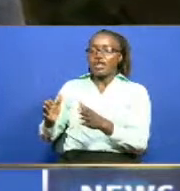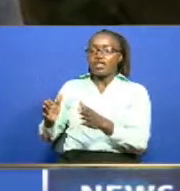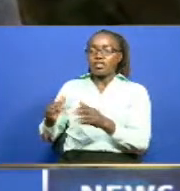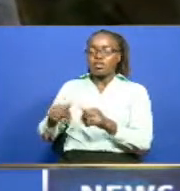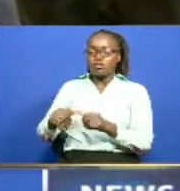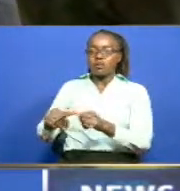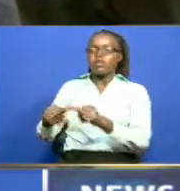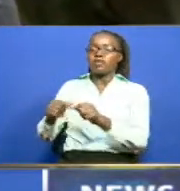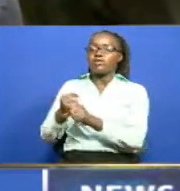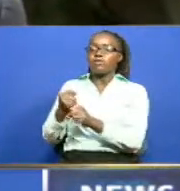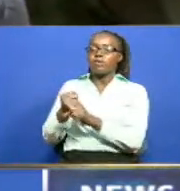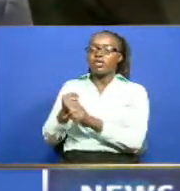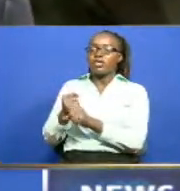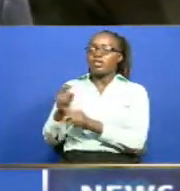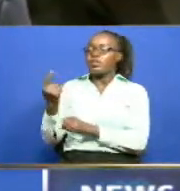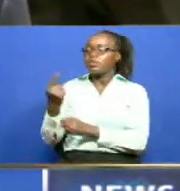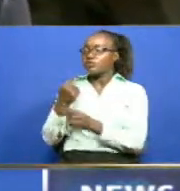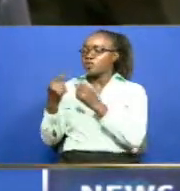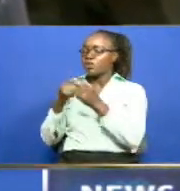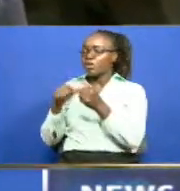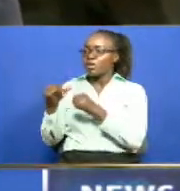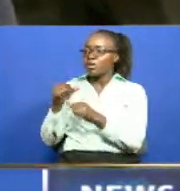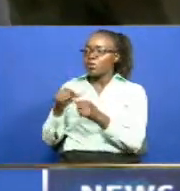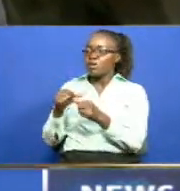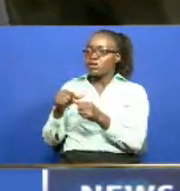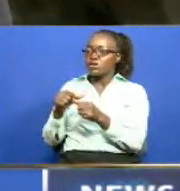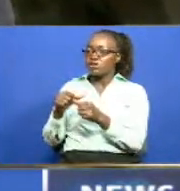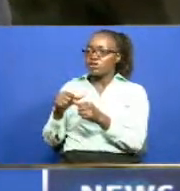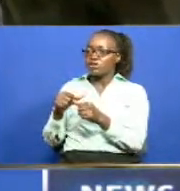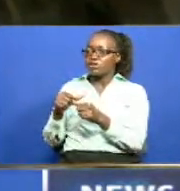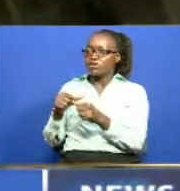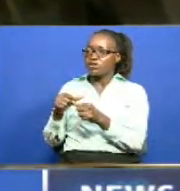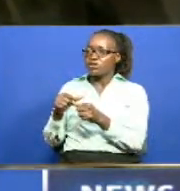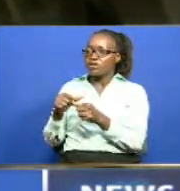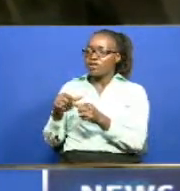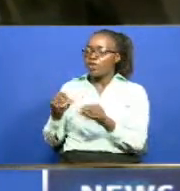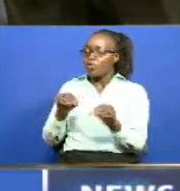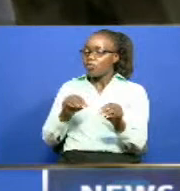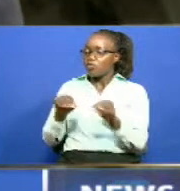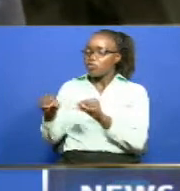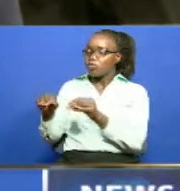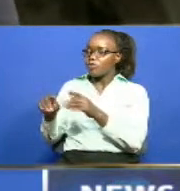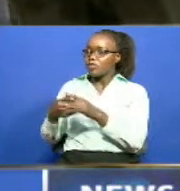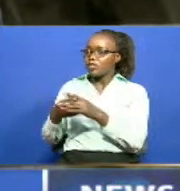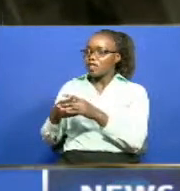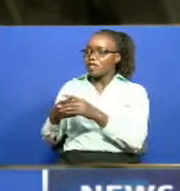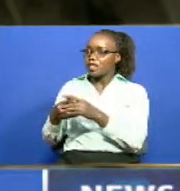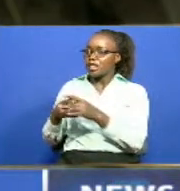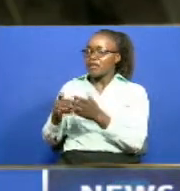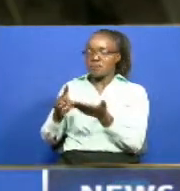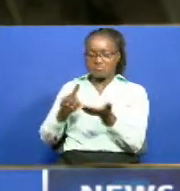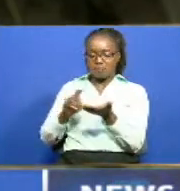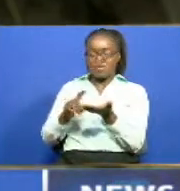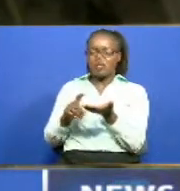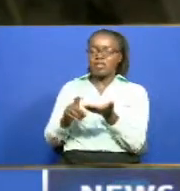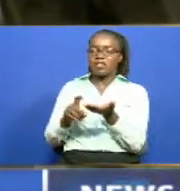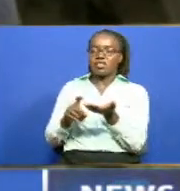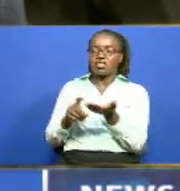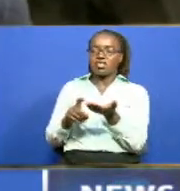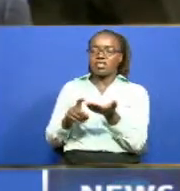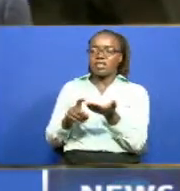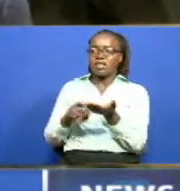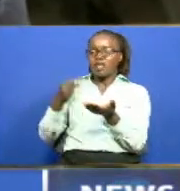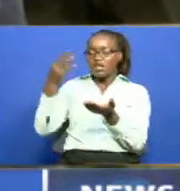Of course, there's the ones we'll talk about who have retooled, who have moved and started making sanitizer, started making